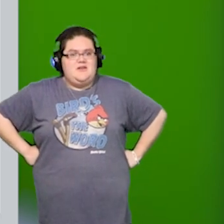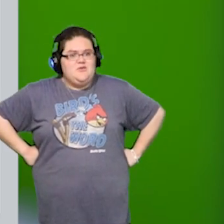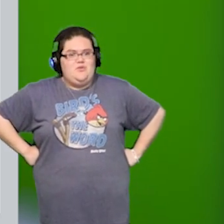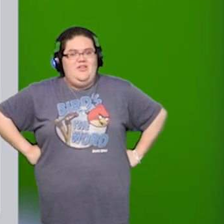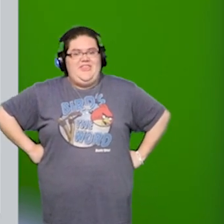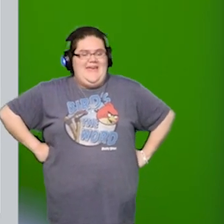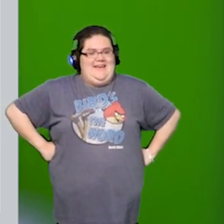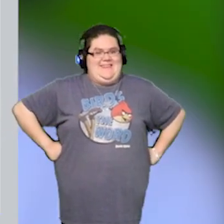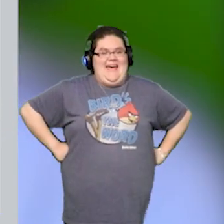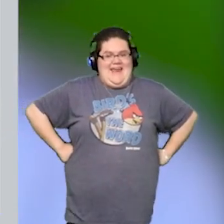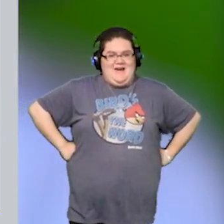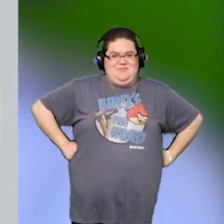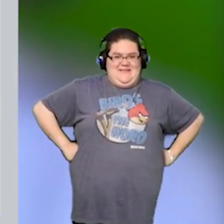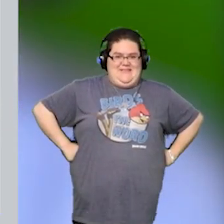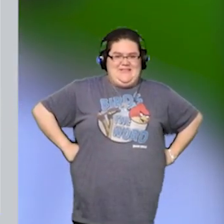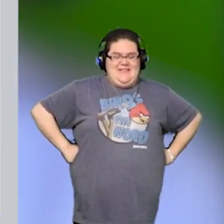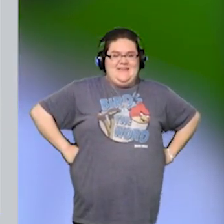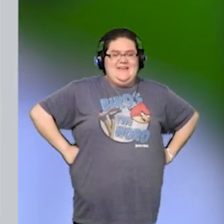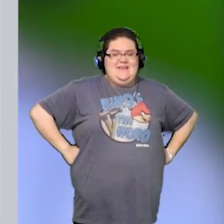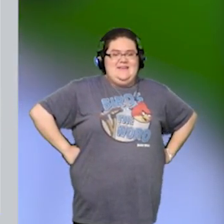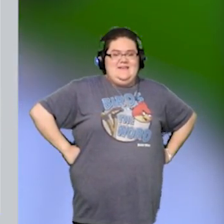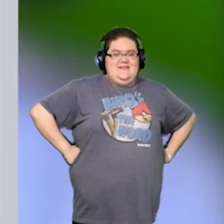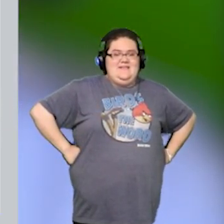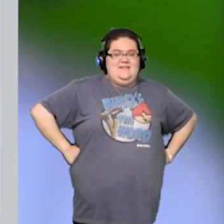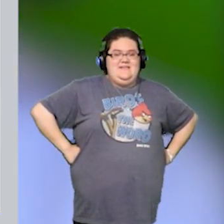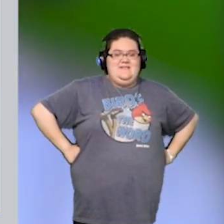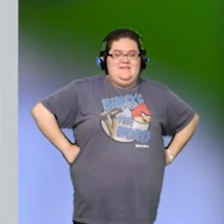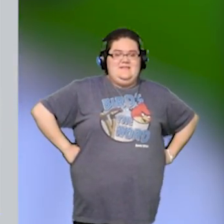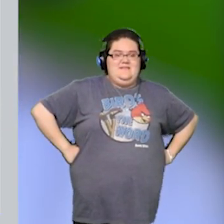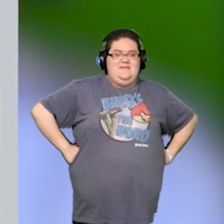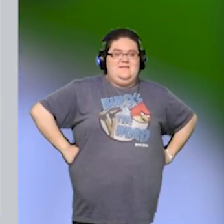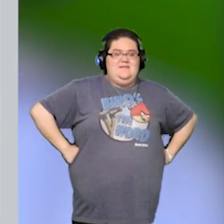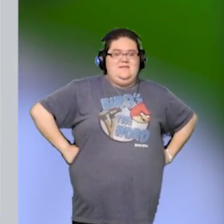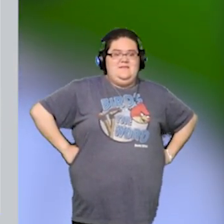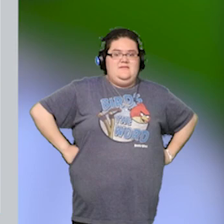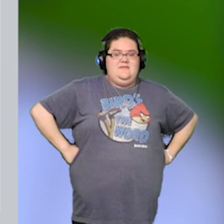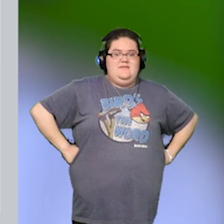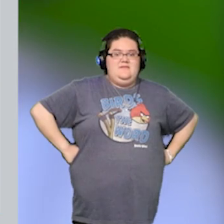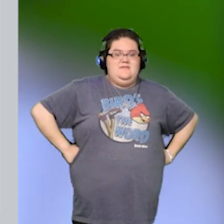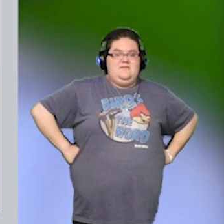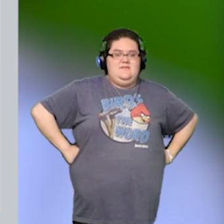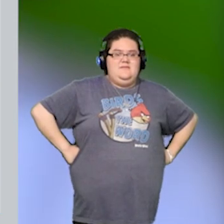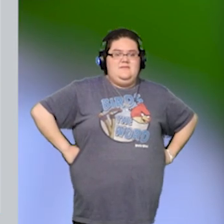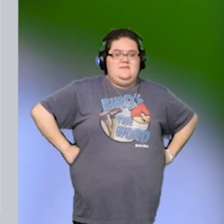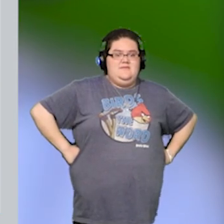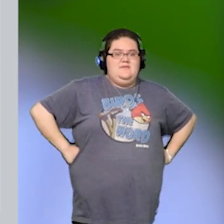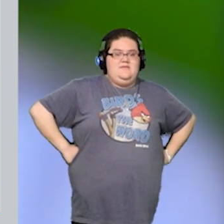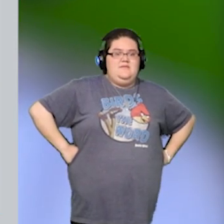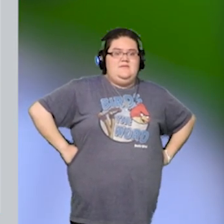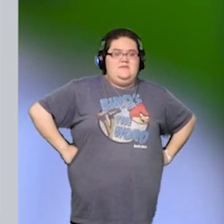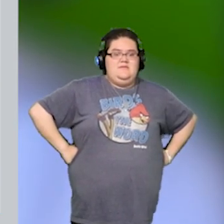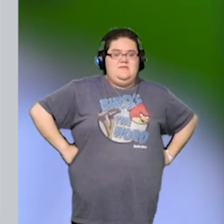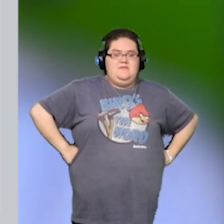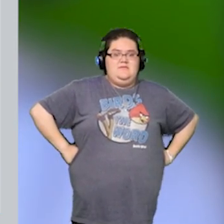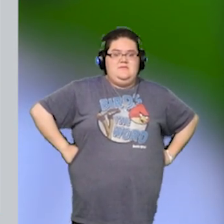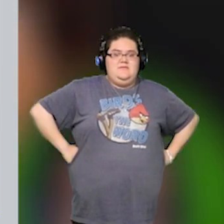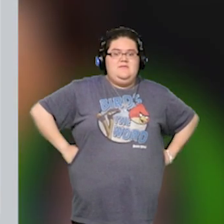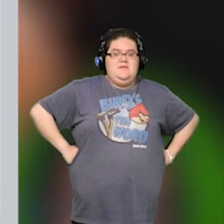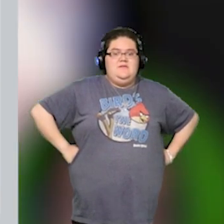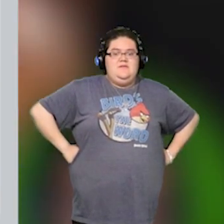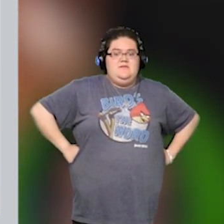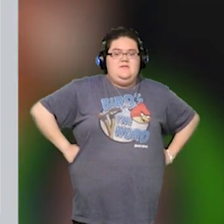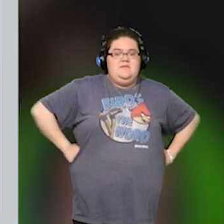All the time! That's a real thing that happens! Are, like, renowned for being, like, too twats. Heavy yeah. with it, yeah, like, or too yeah. like over the top, so